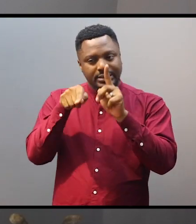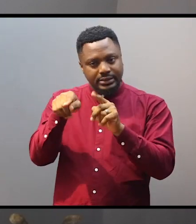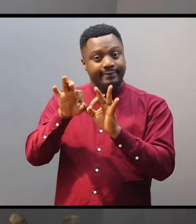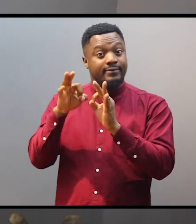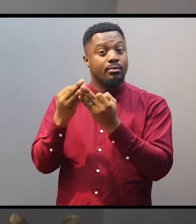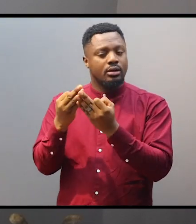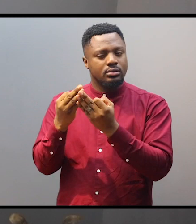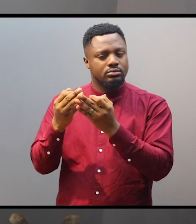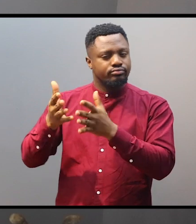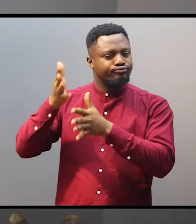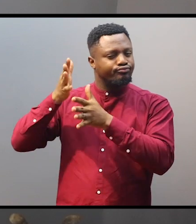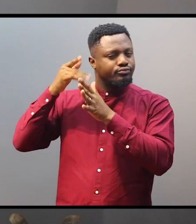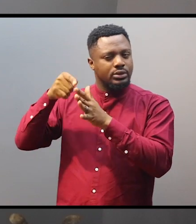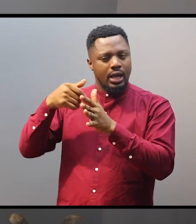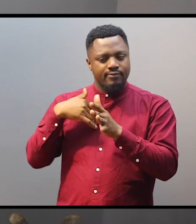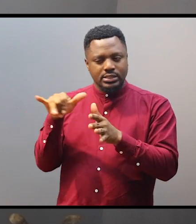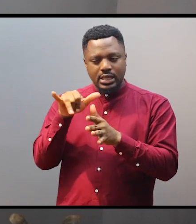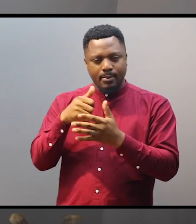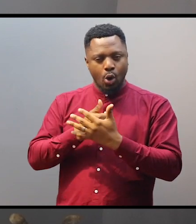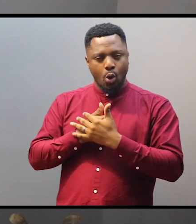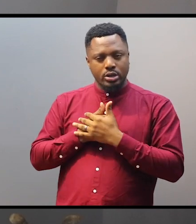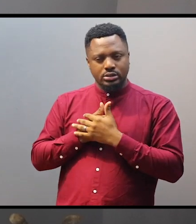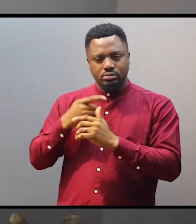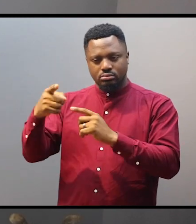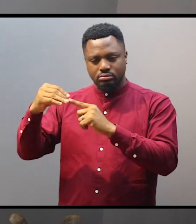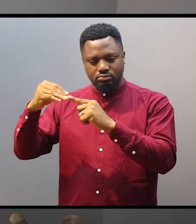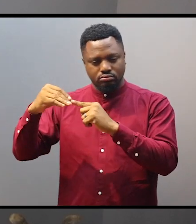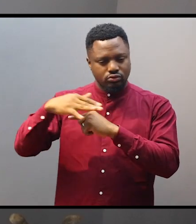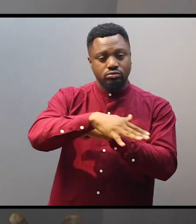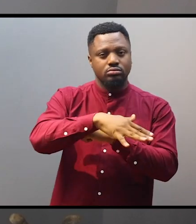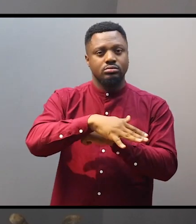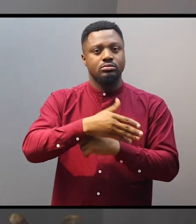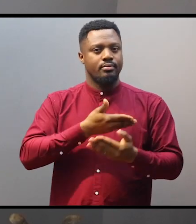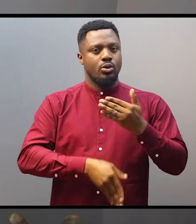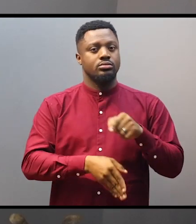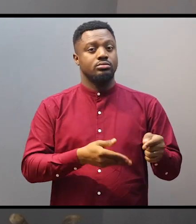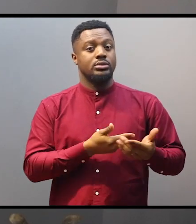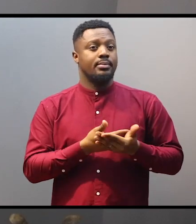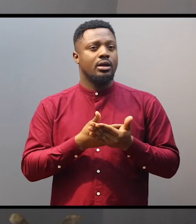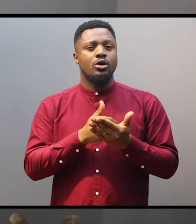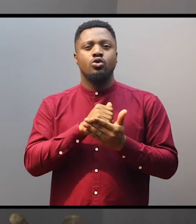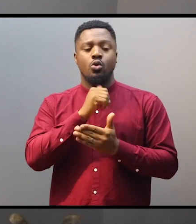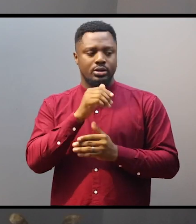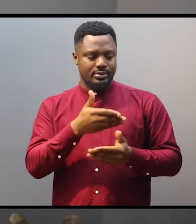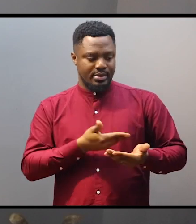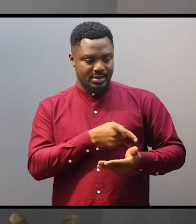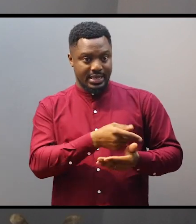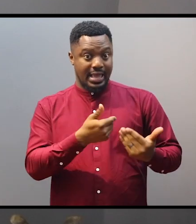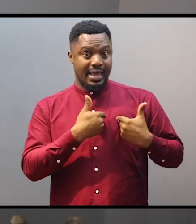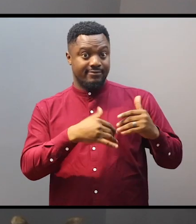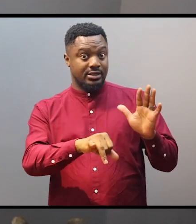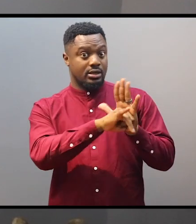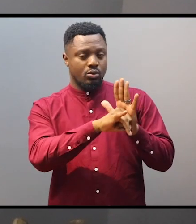have something that looks like autism. It may not be the full expression like the child that may